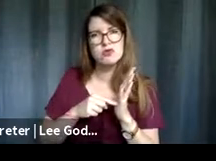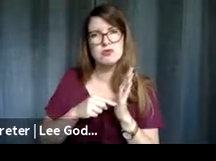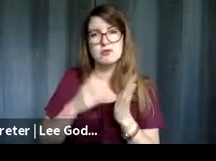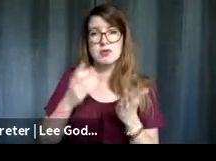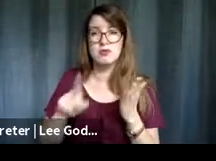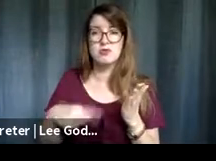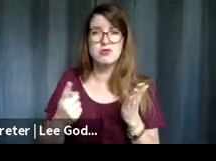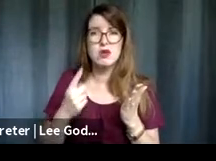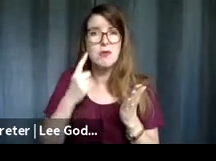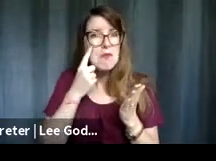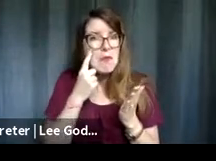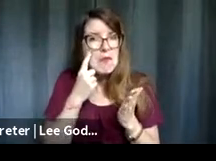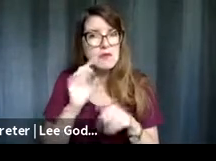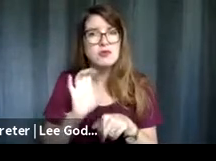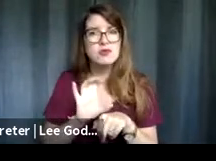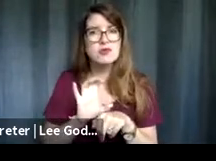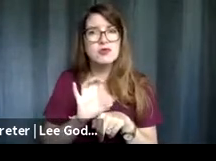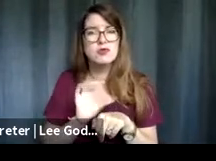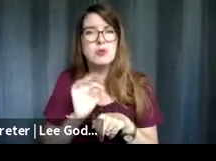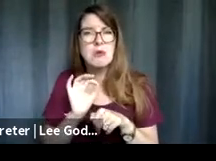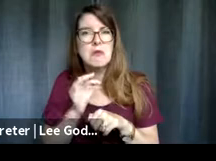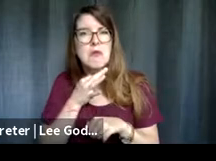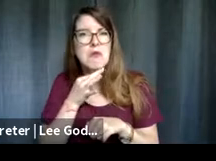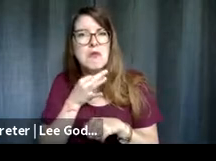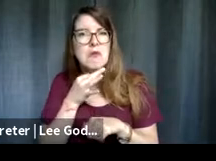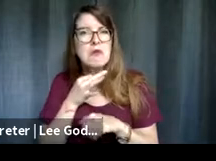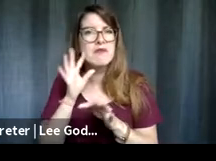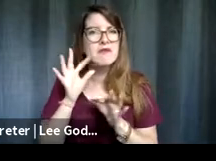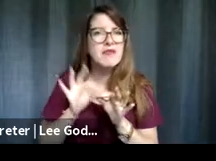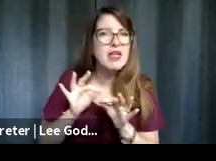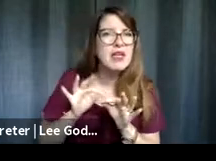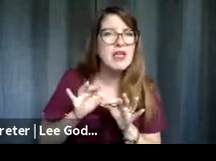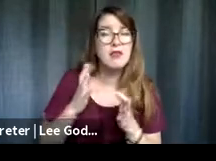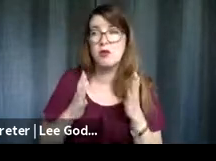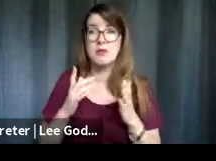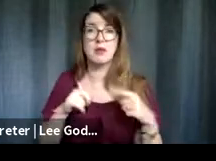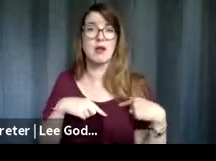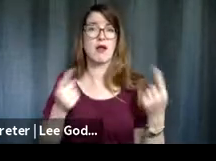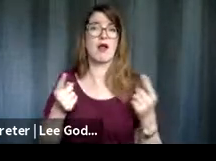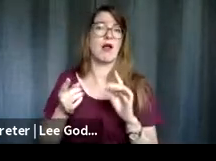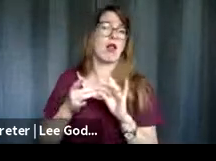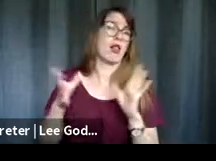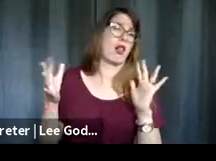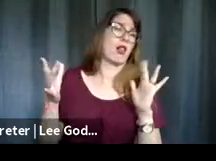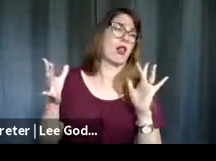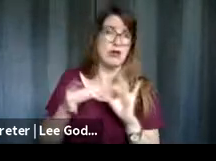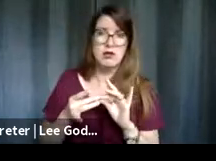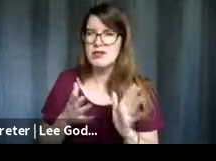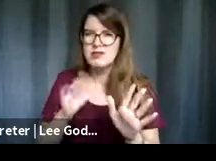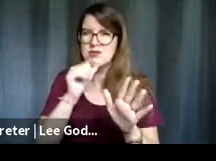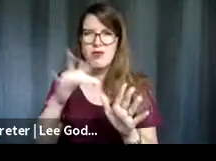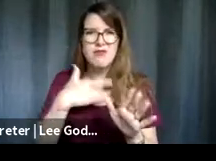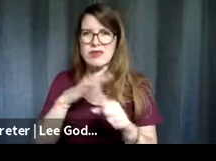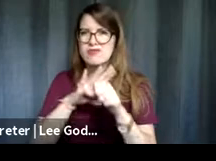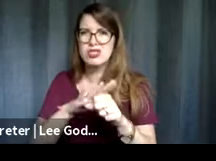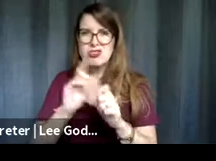out our church, or maybe you're just checking out faith and exploring it, or maybe coming back to faith, or wherever you're at in your spiritual journey, please don't feel pressured